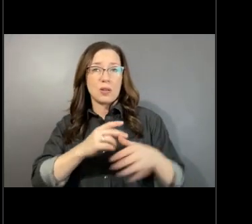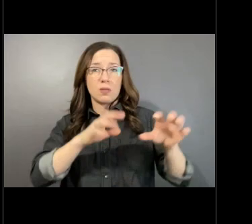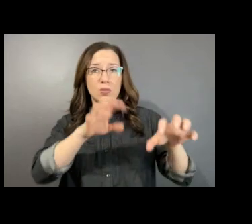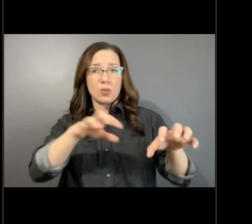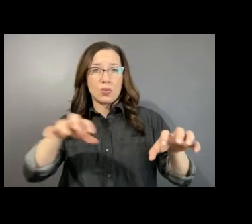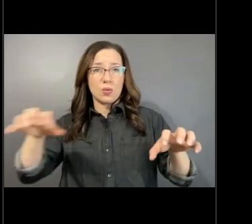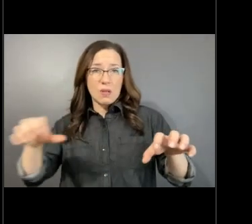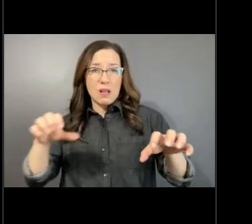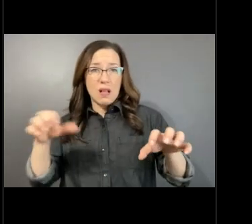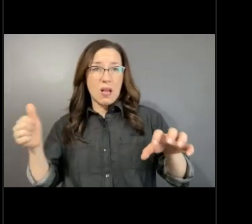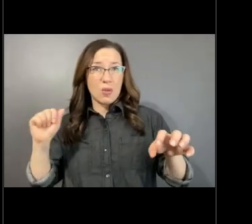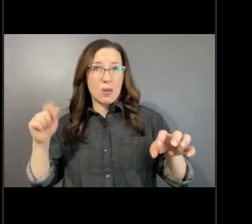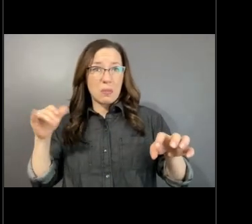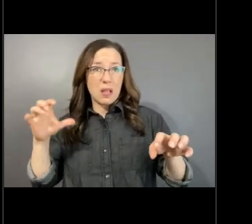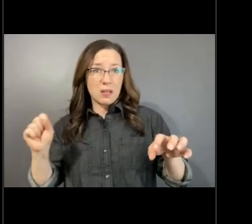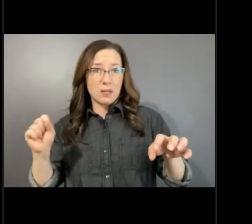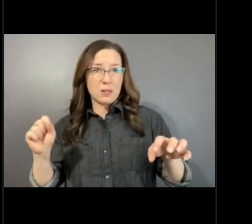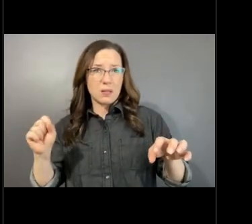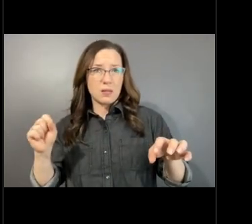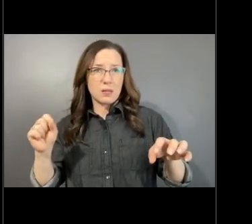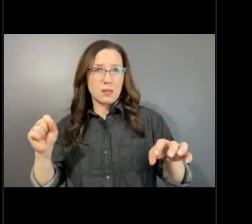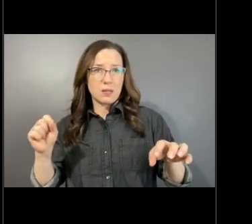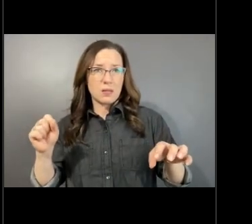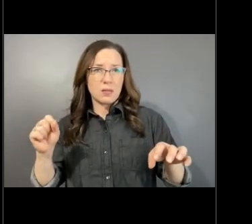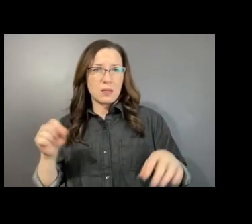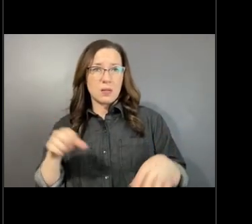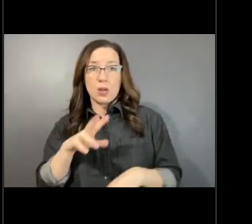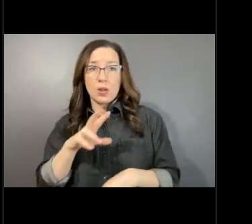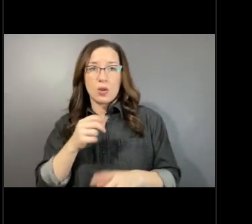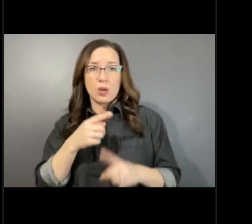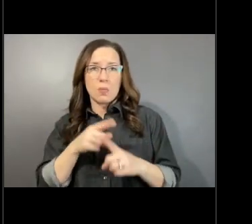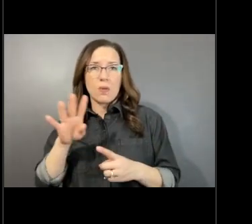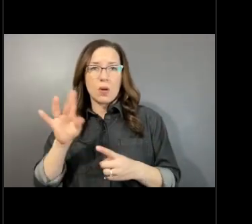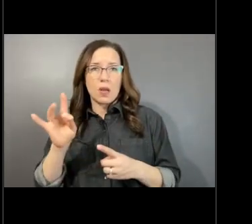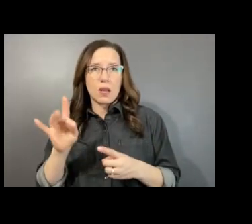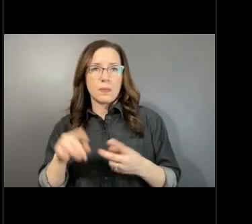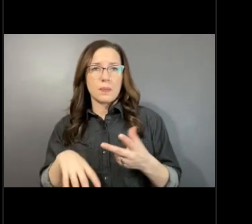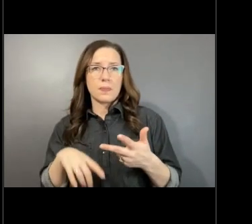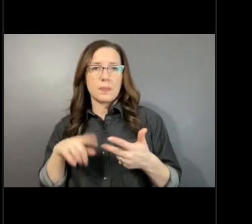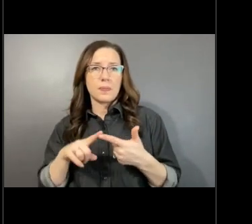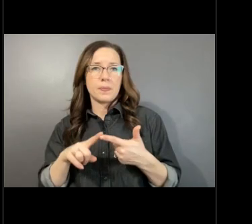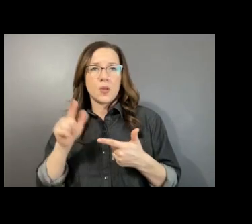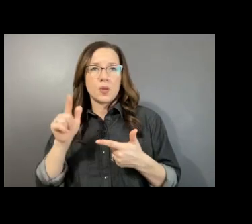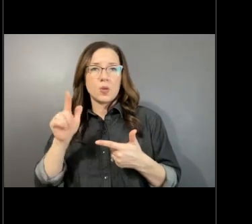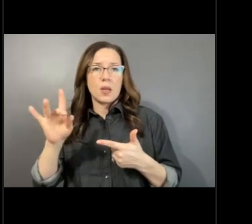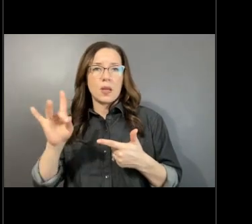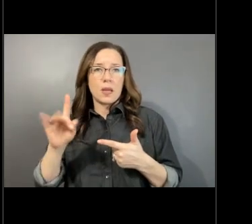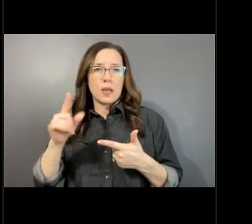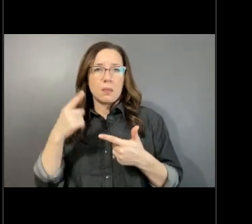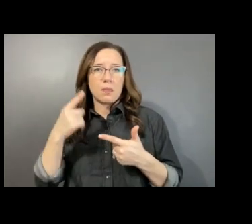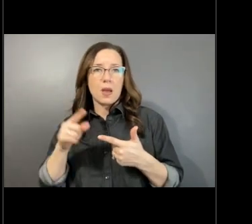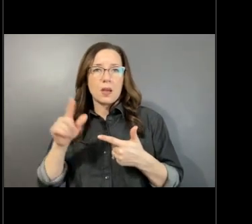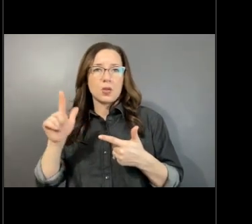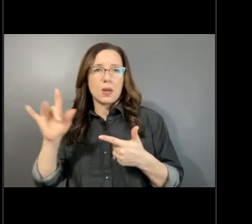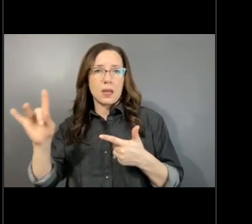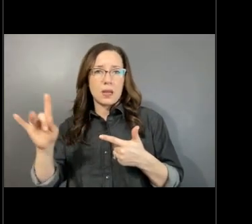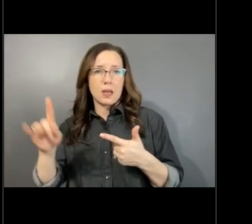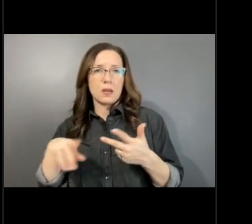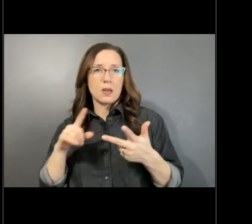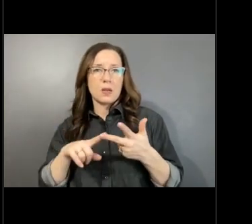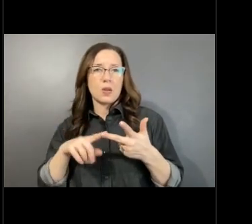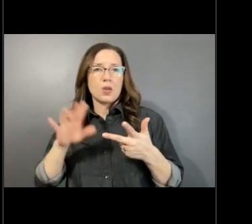containing other appliances. Is that A, 30 by 48 inches, B, 28 inches by 28 inches,